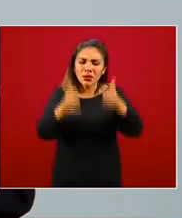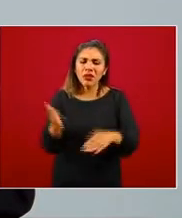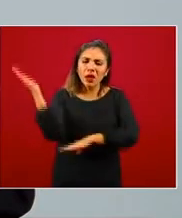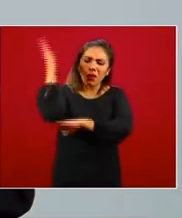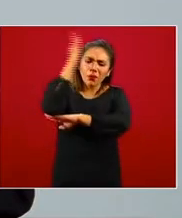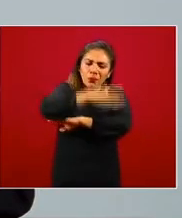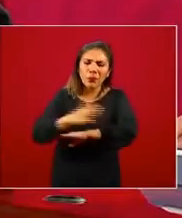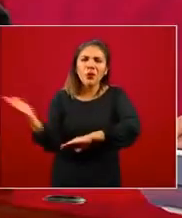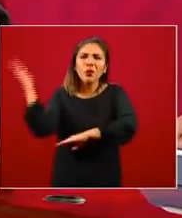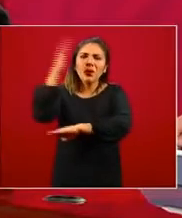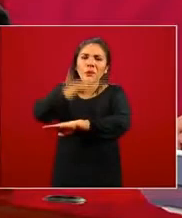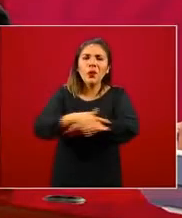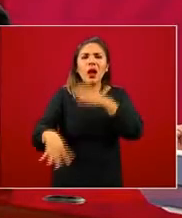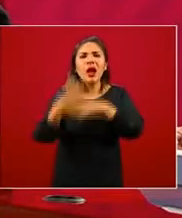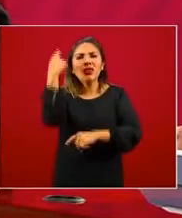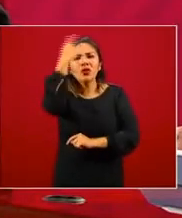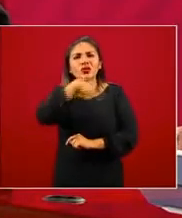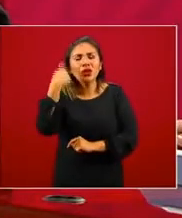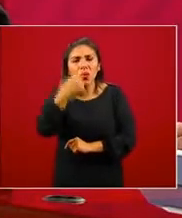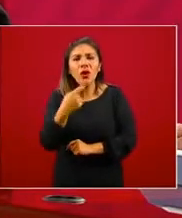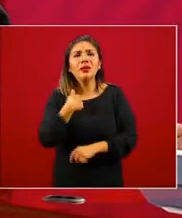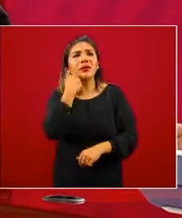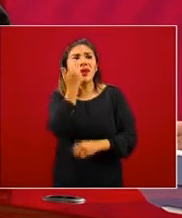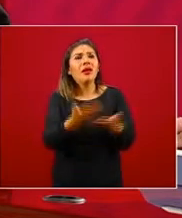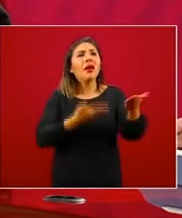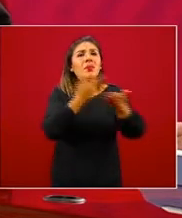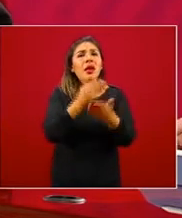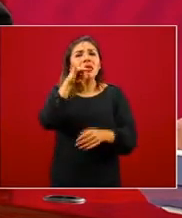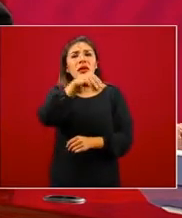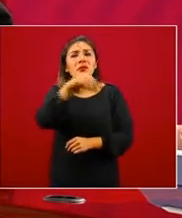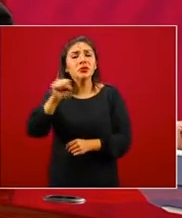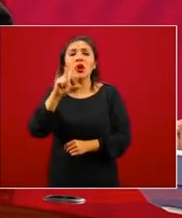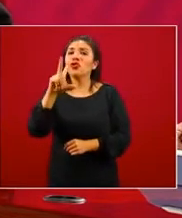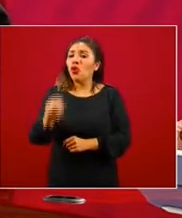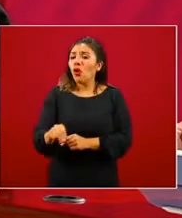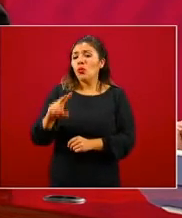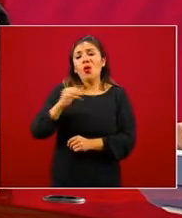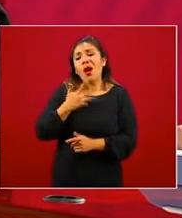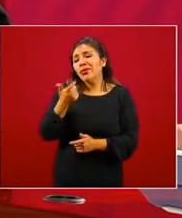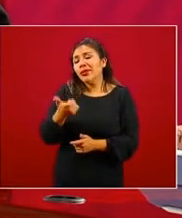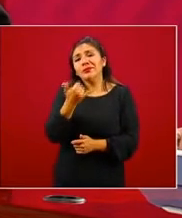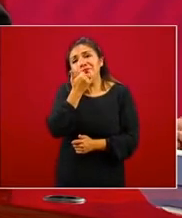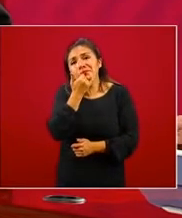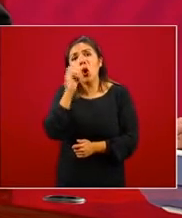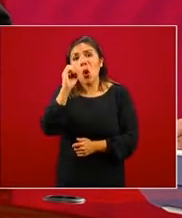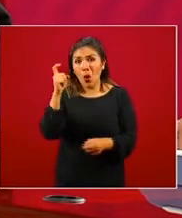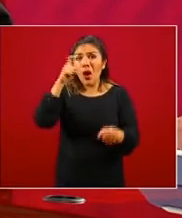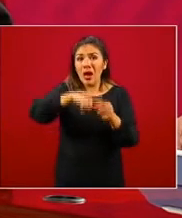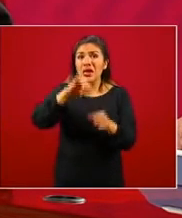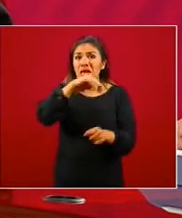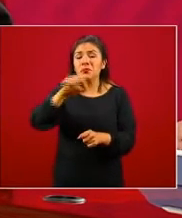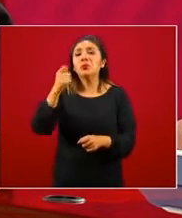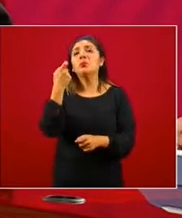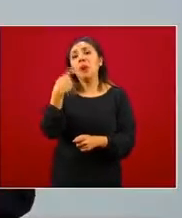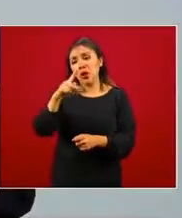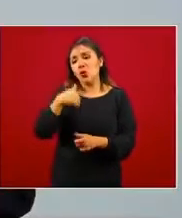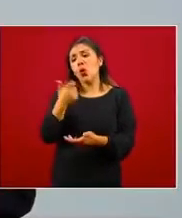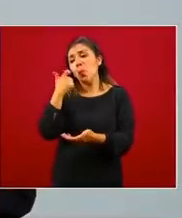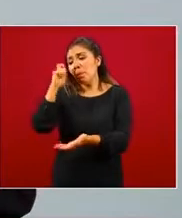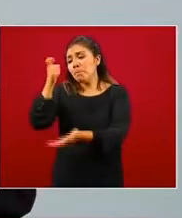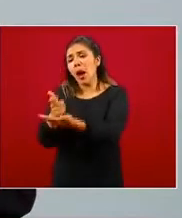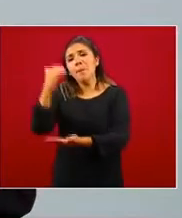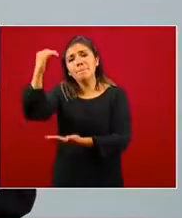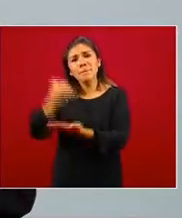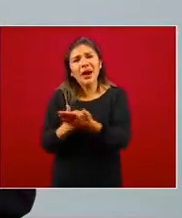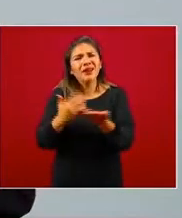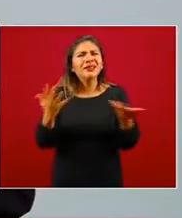sometimes they say, well, I work more than 14 hours, and they ask for Social Security, and then their employers don't want to give it to them because they don't have